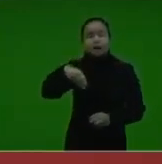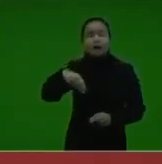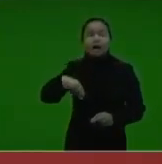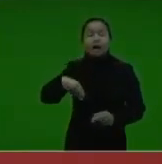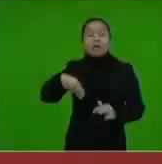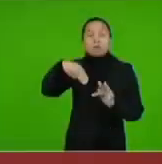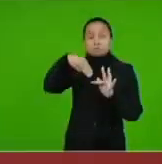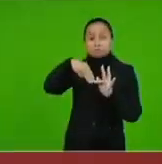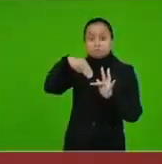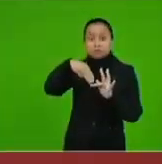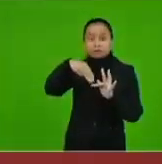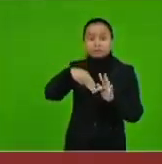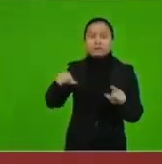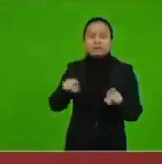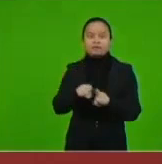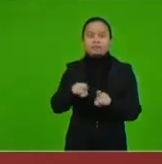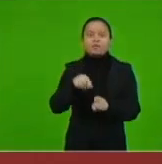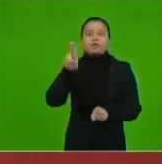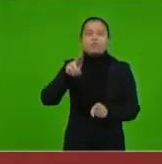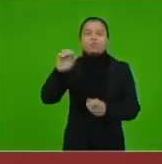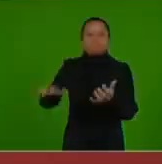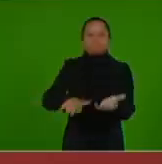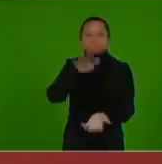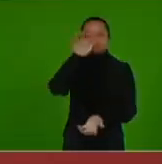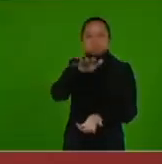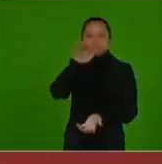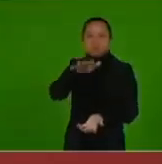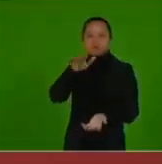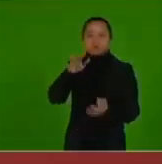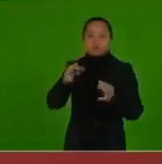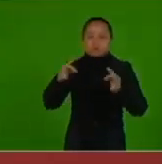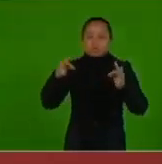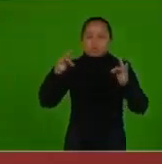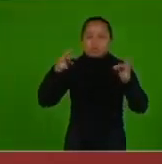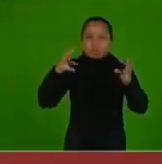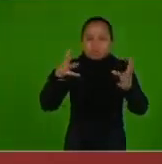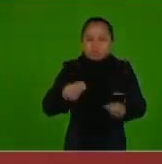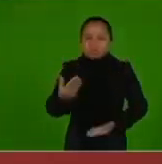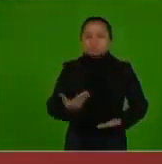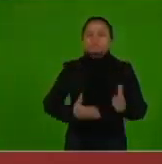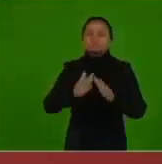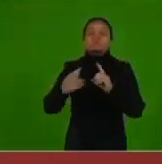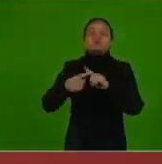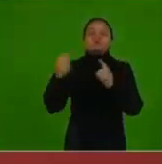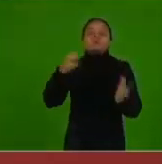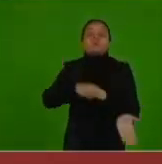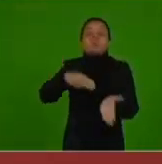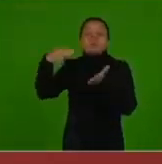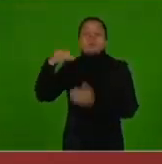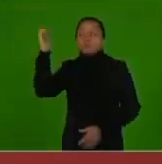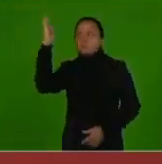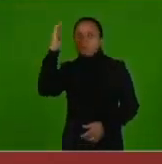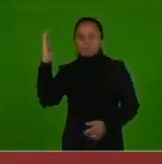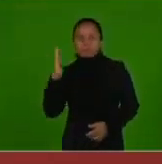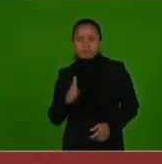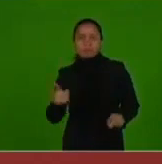Marechal Floriano, in a transmission via satellite for all the Christian Church Maranatha in